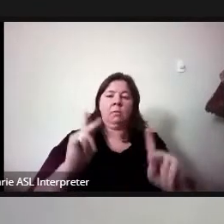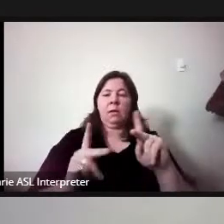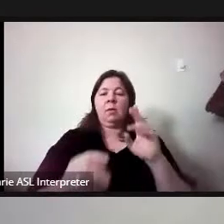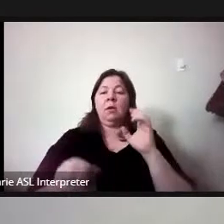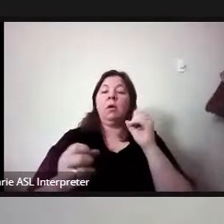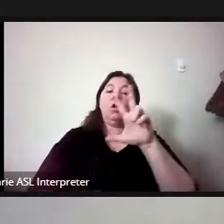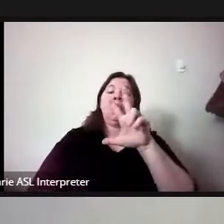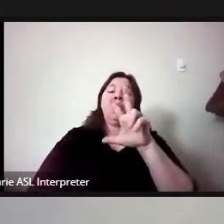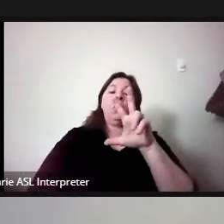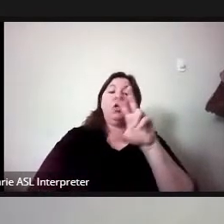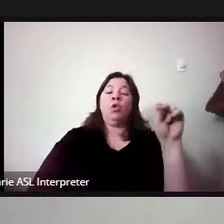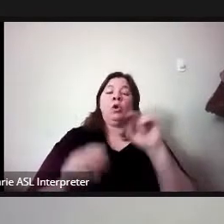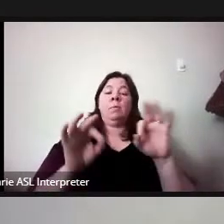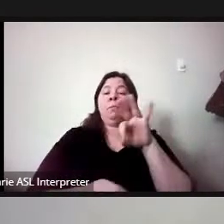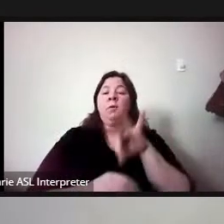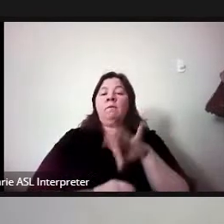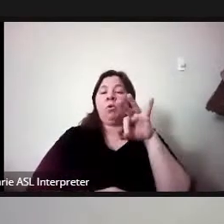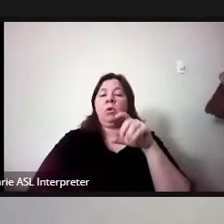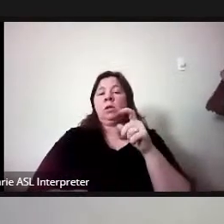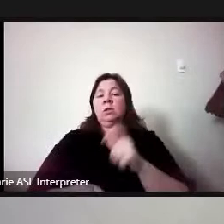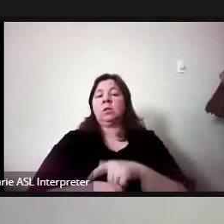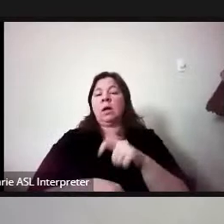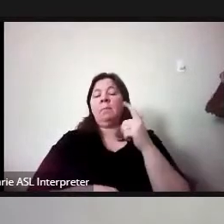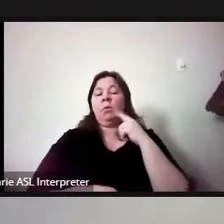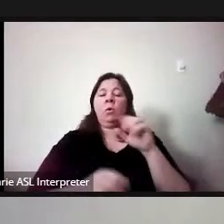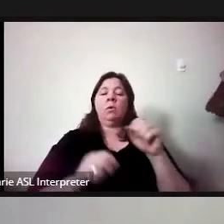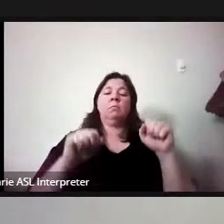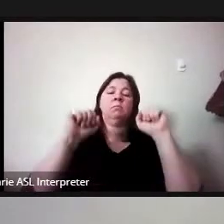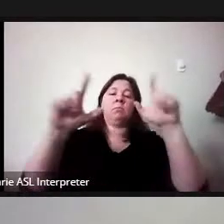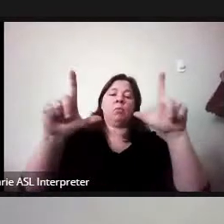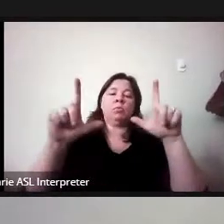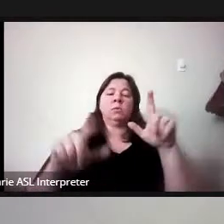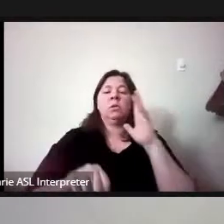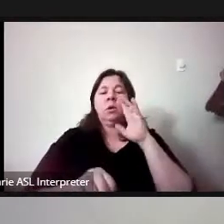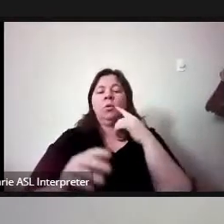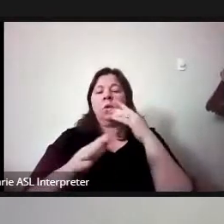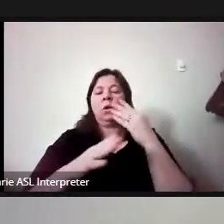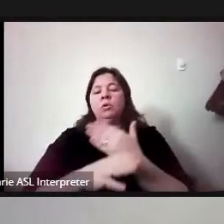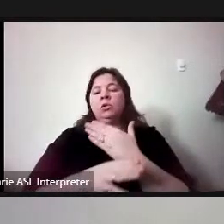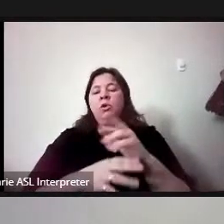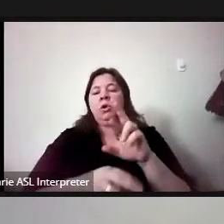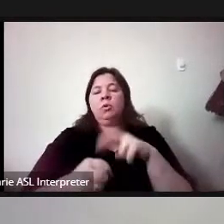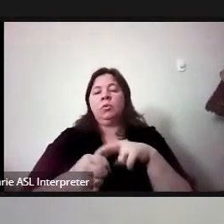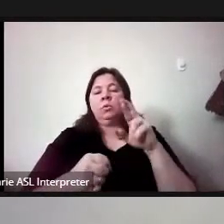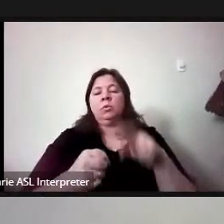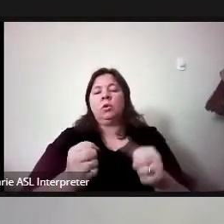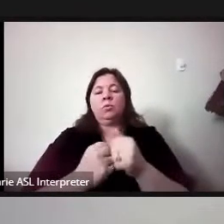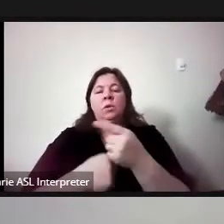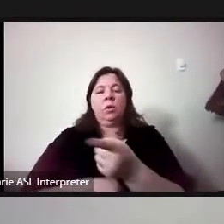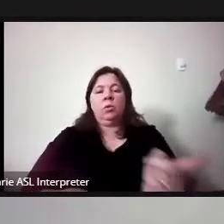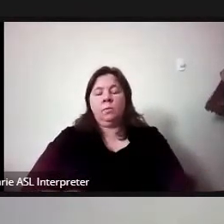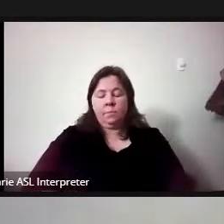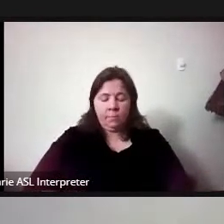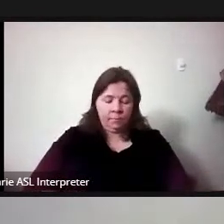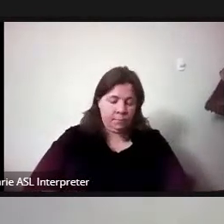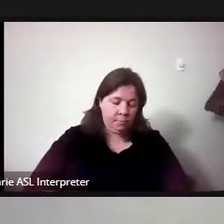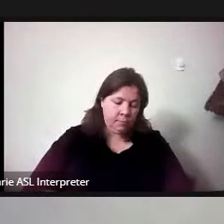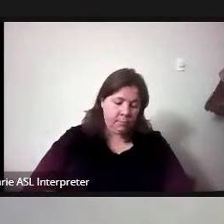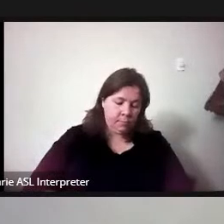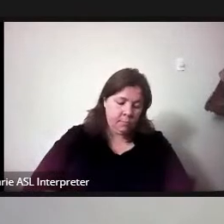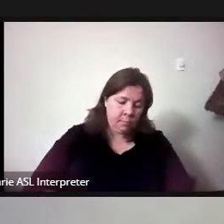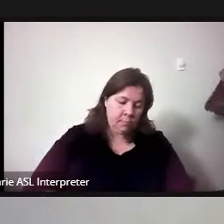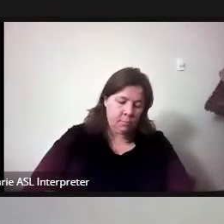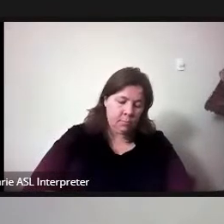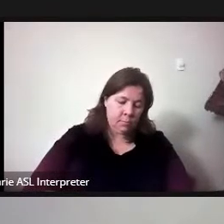voted. For the interest of time, I will end it there, and then I will share the results with you. Okay, I just